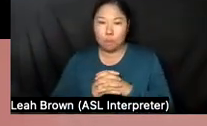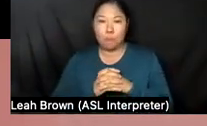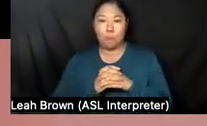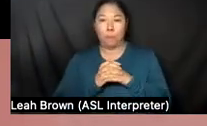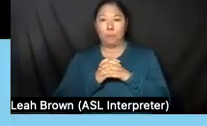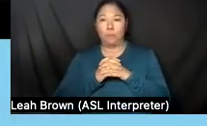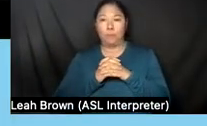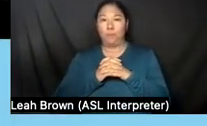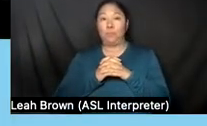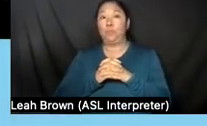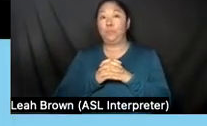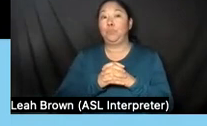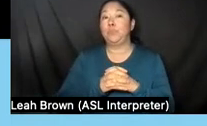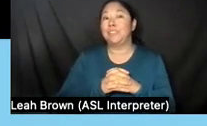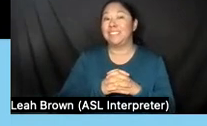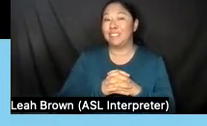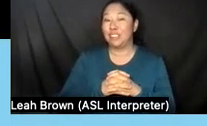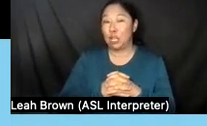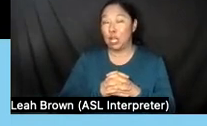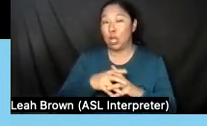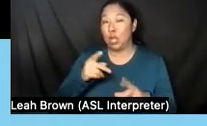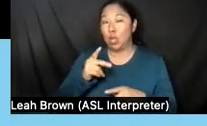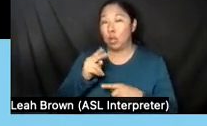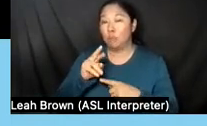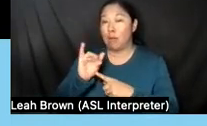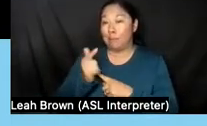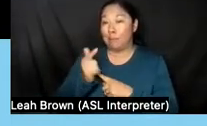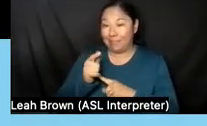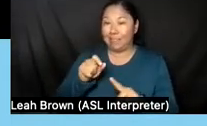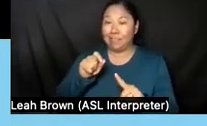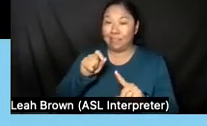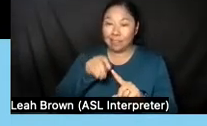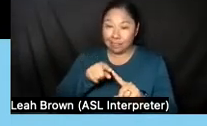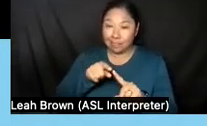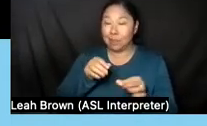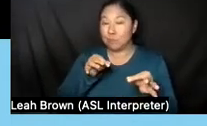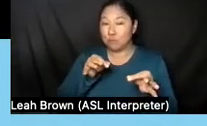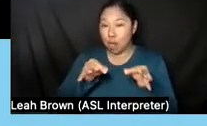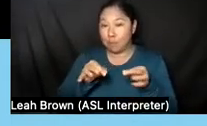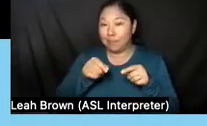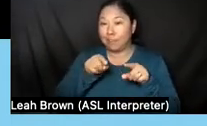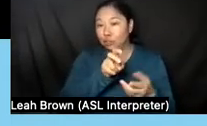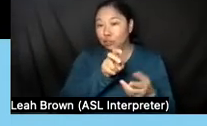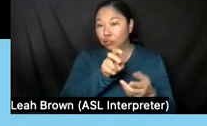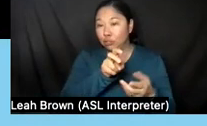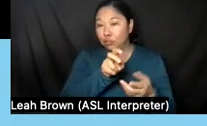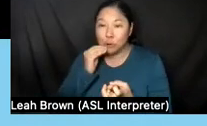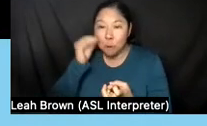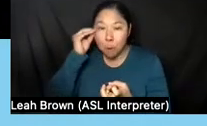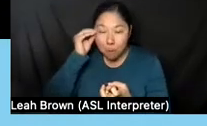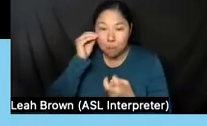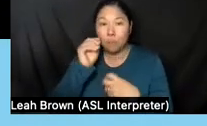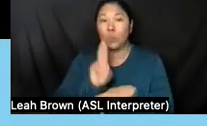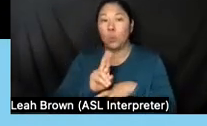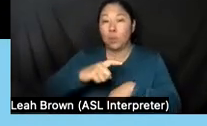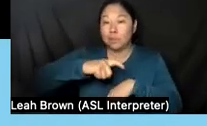So priming before transitions. So these are some ways you can prime when you are transitioning at home. I'm using a timer. You can use a timer on